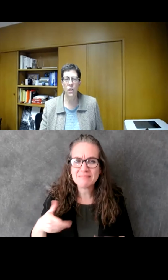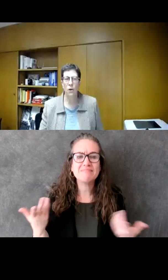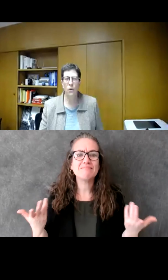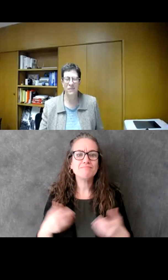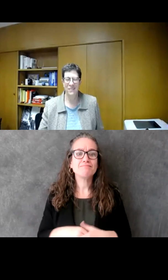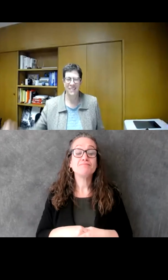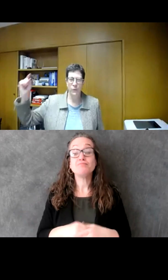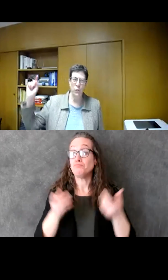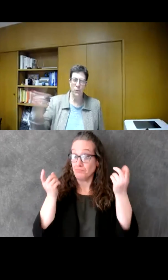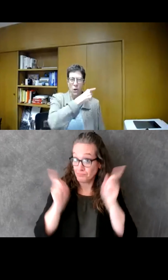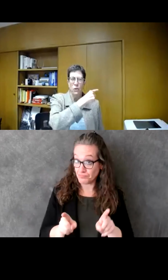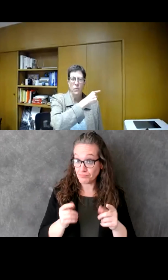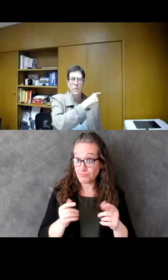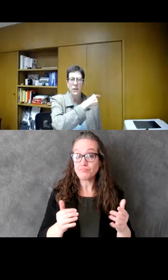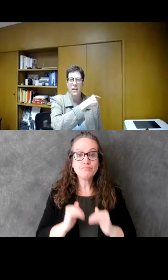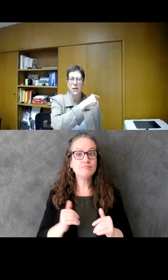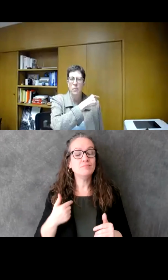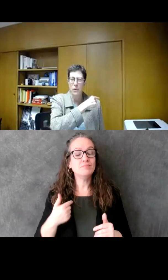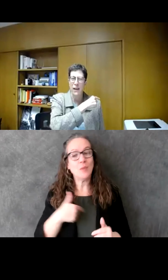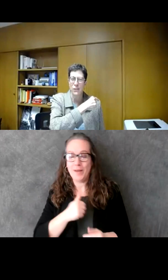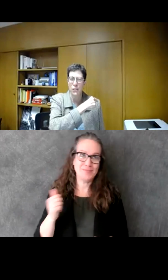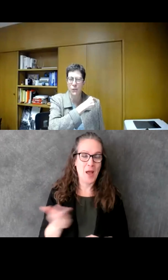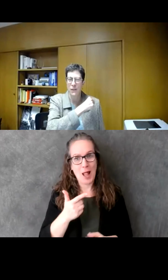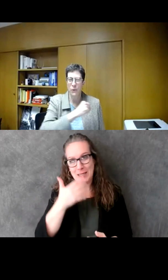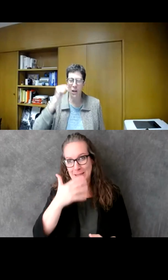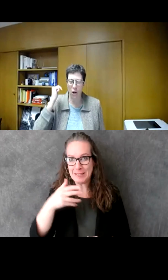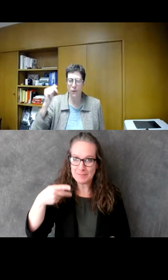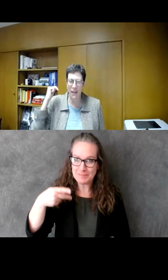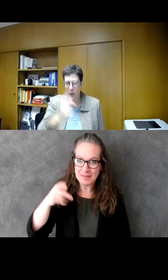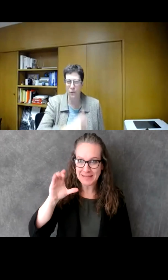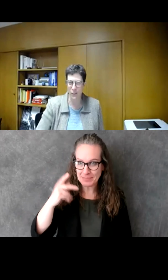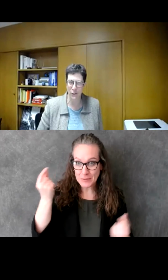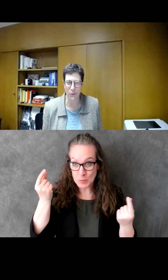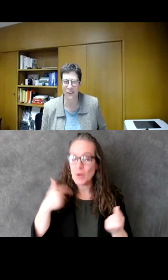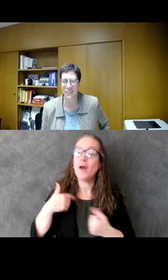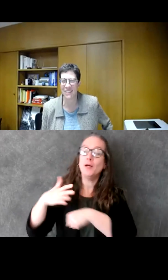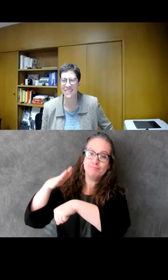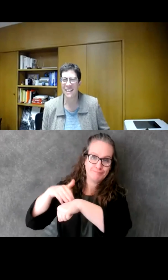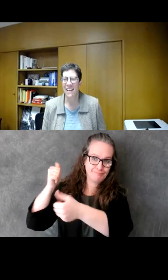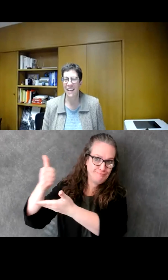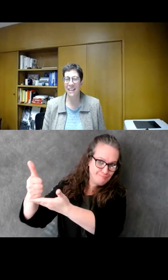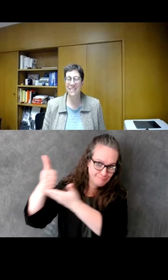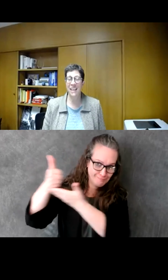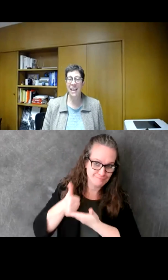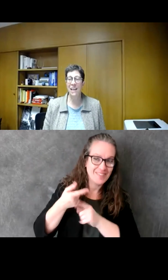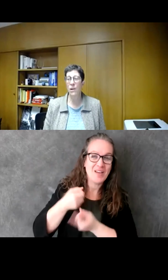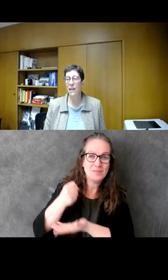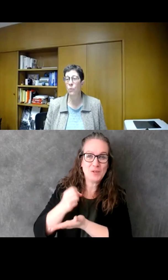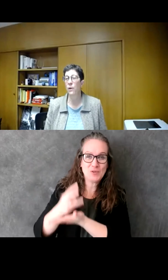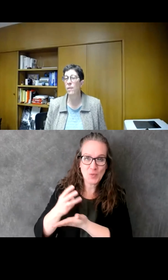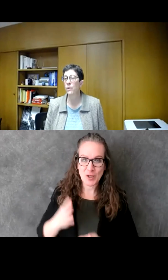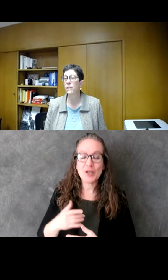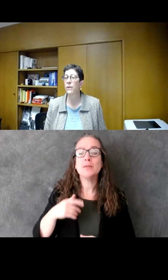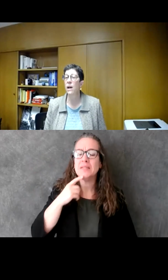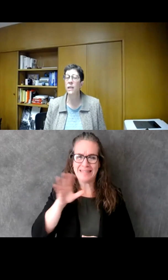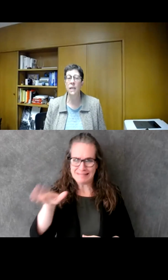And so we do what all good primary care providers do. We call for help from social workers and say, hey, I'm kind of